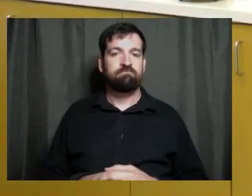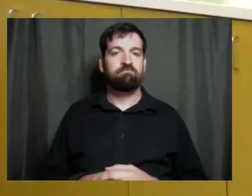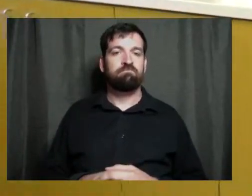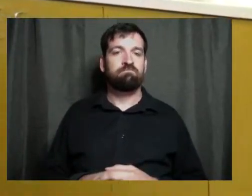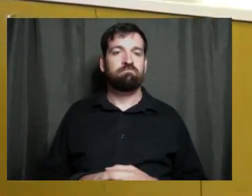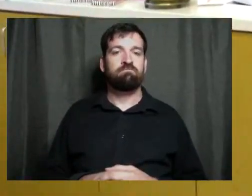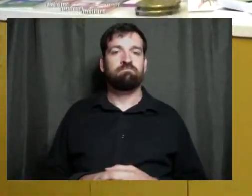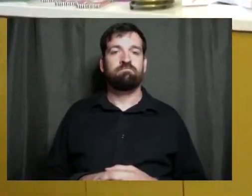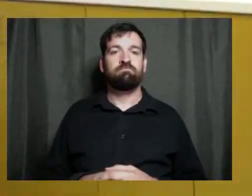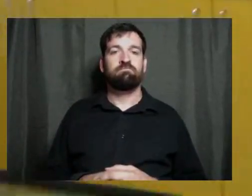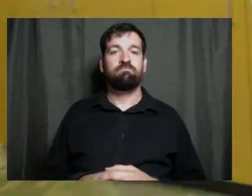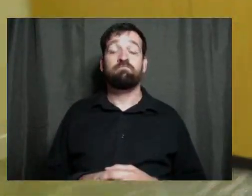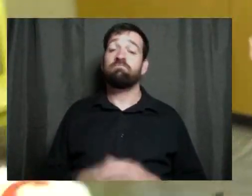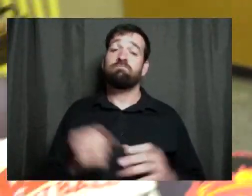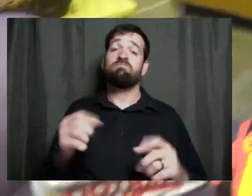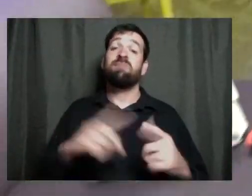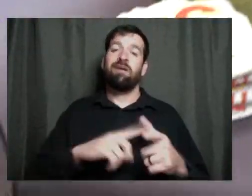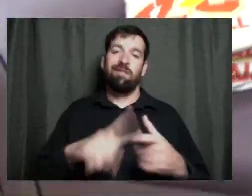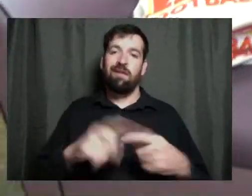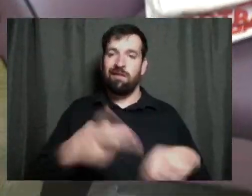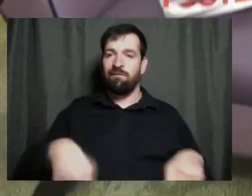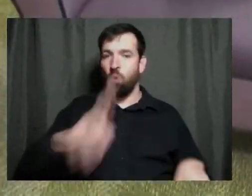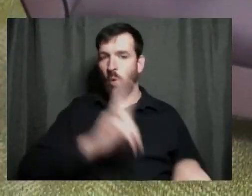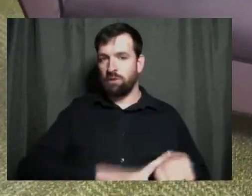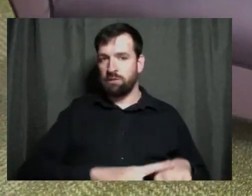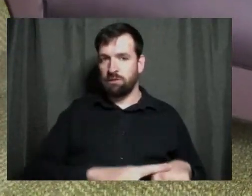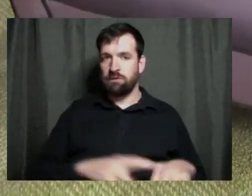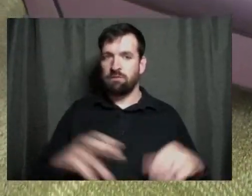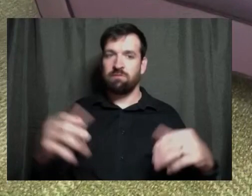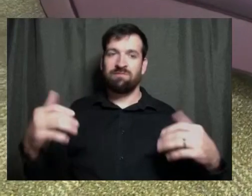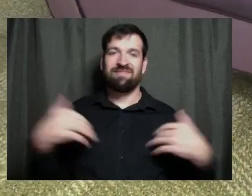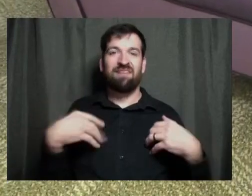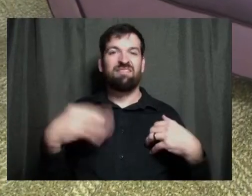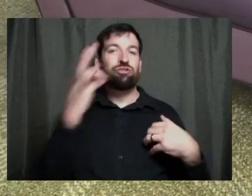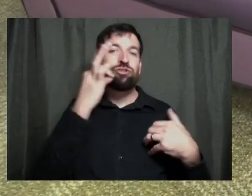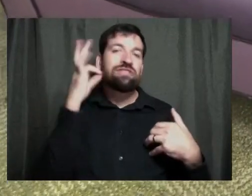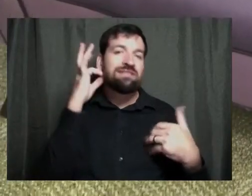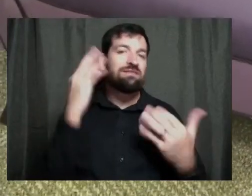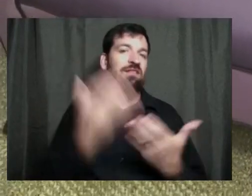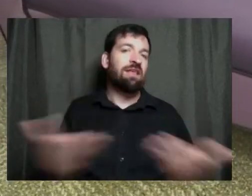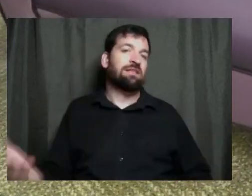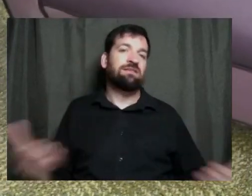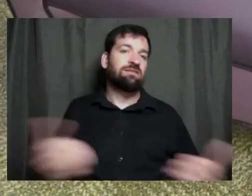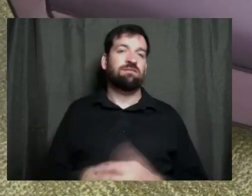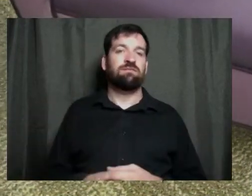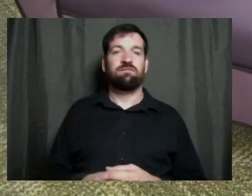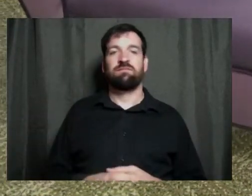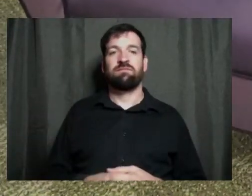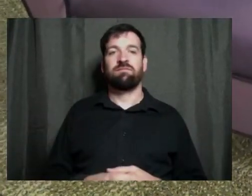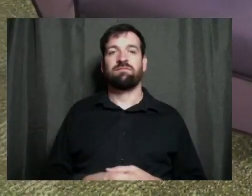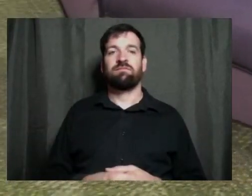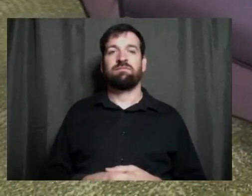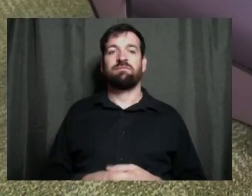And then, of course, we have the Chief's items here. These have been so hot,